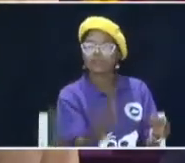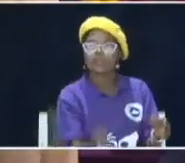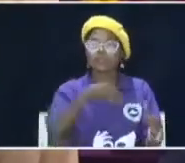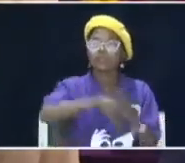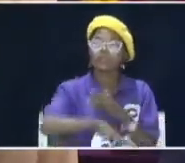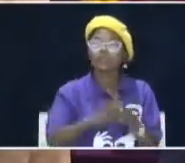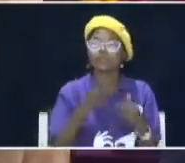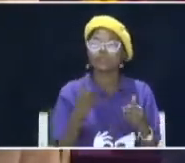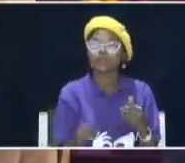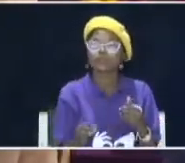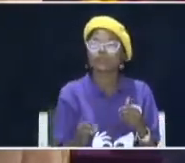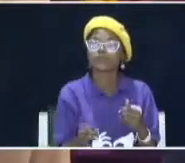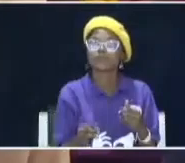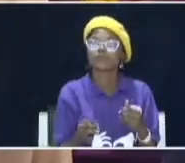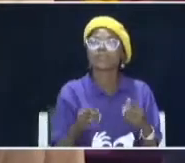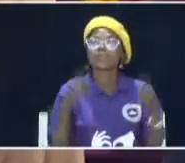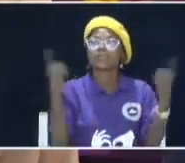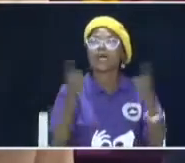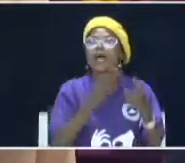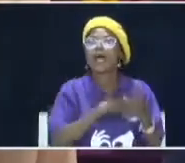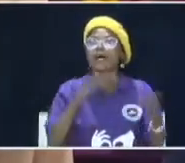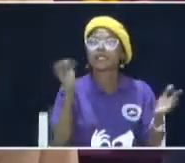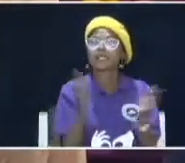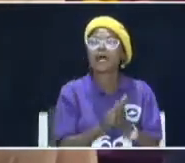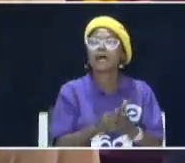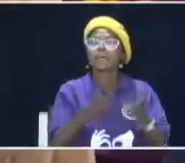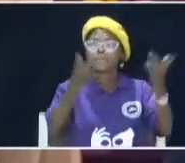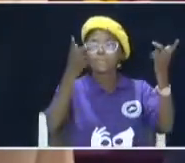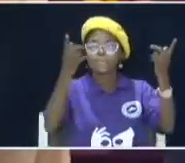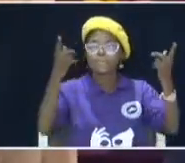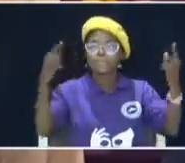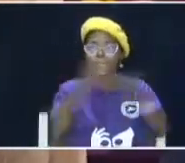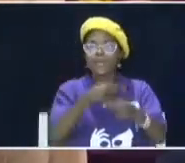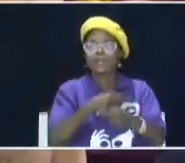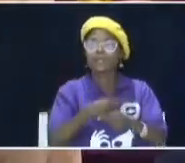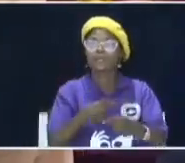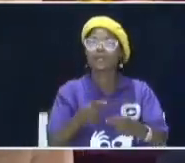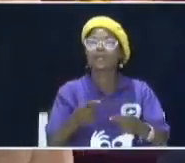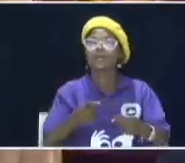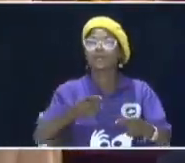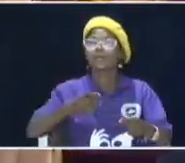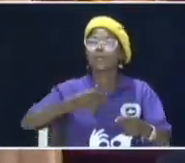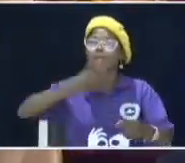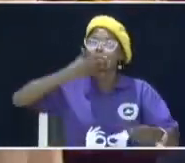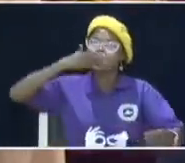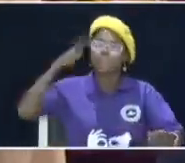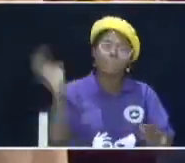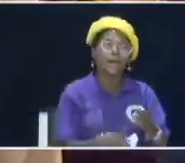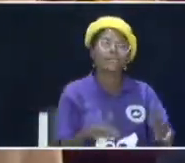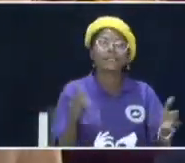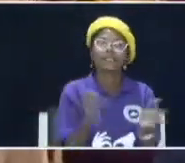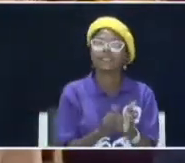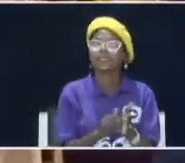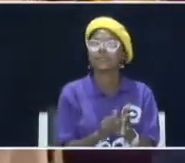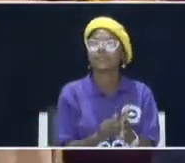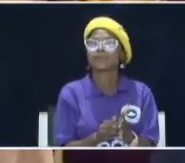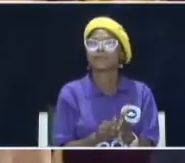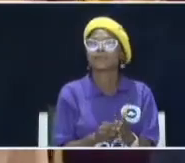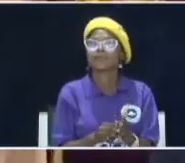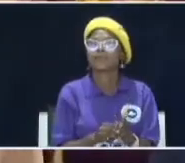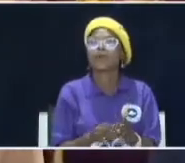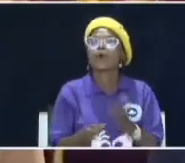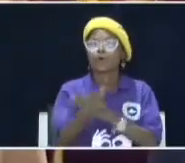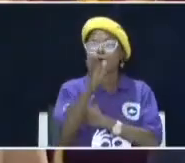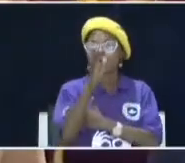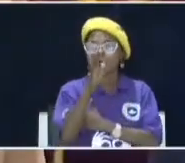Let me not be too specific about the sin. And that pain came worse. And I was asking God for mercy. I was praying for mercy.